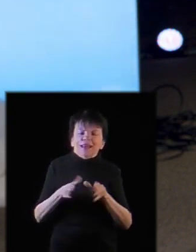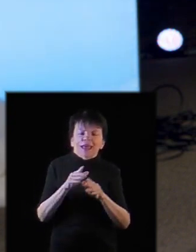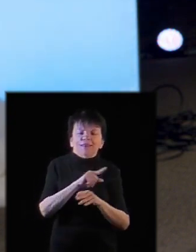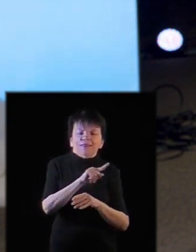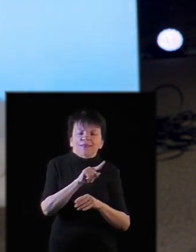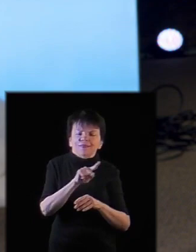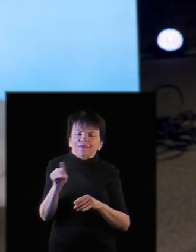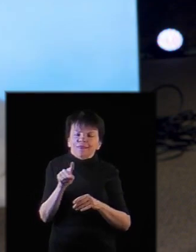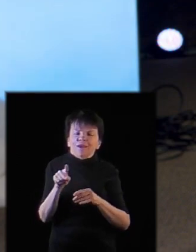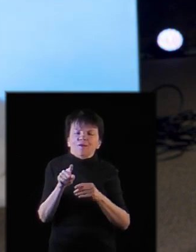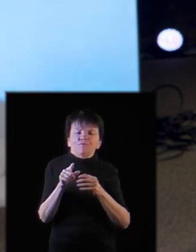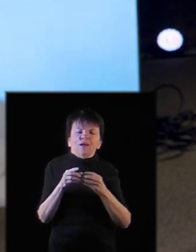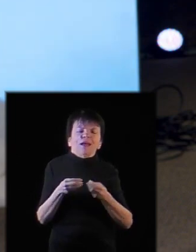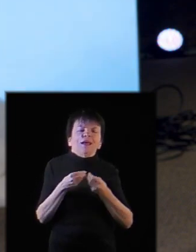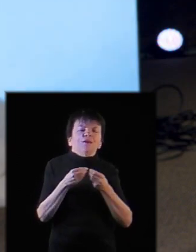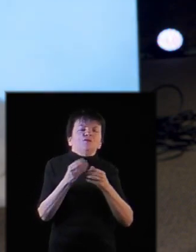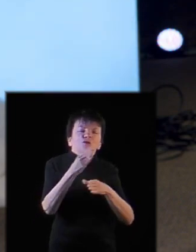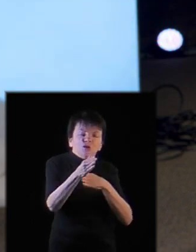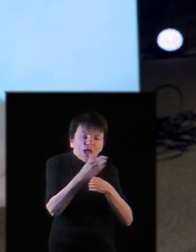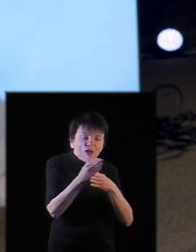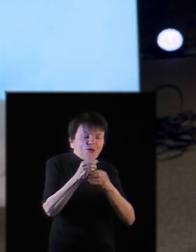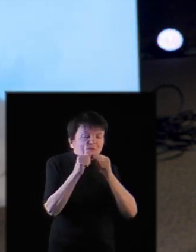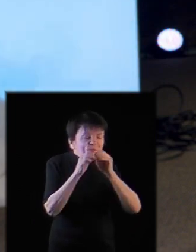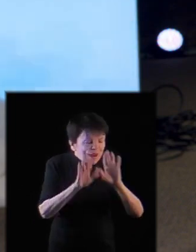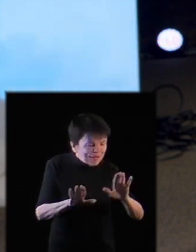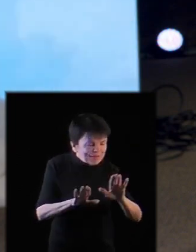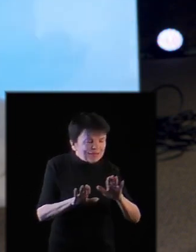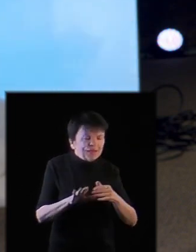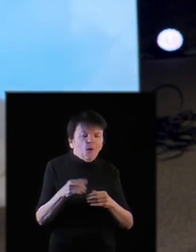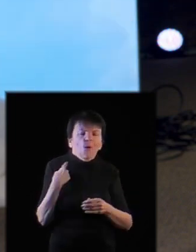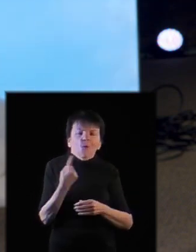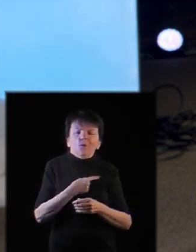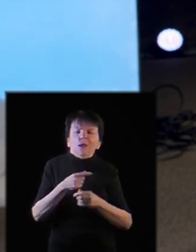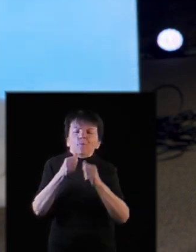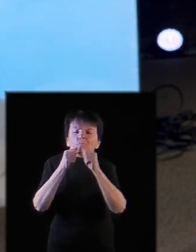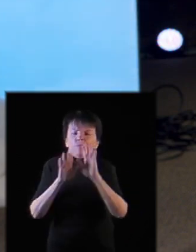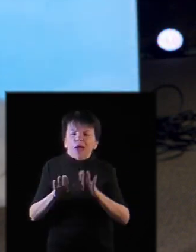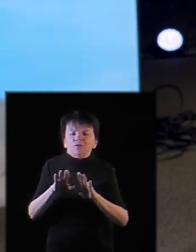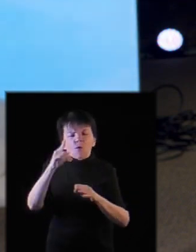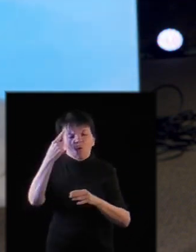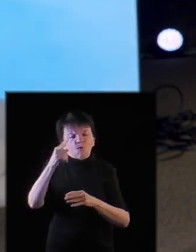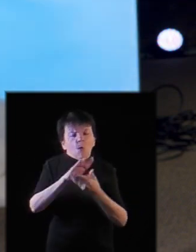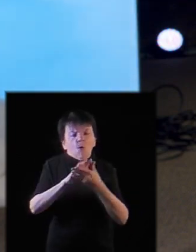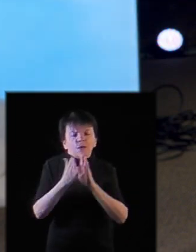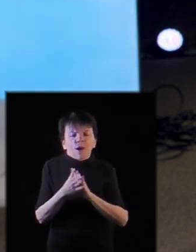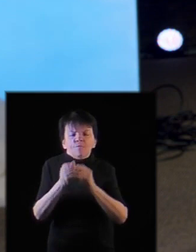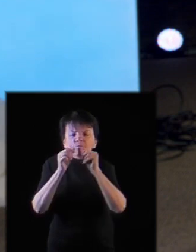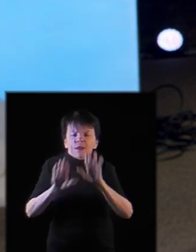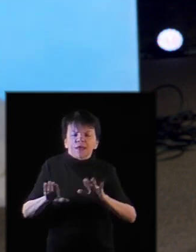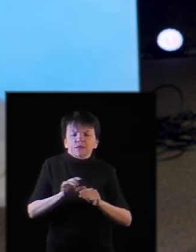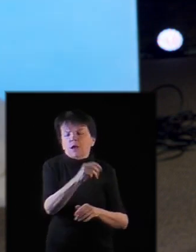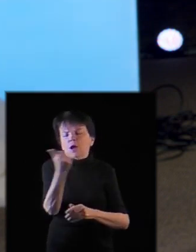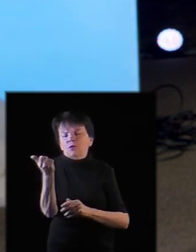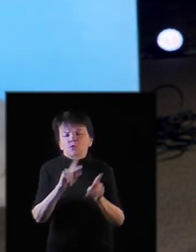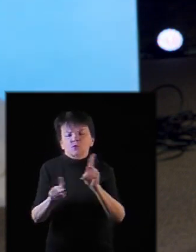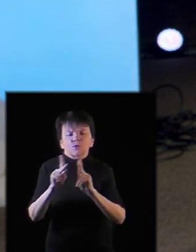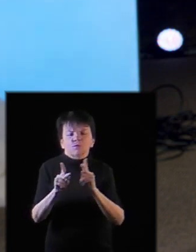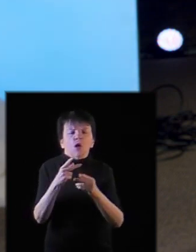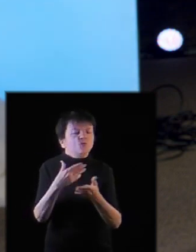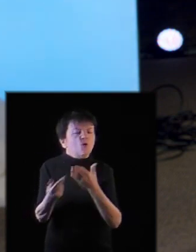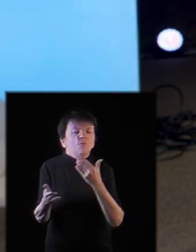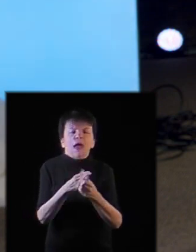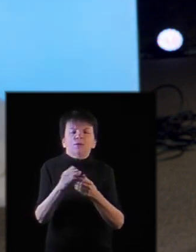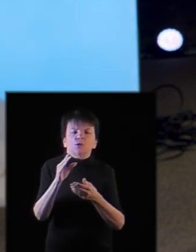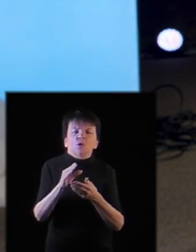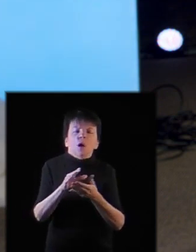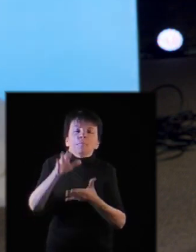Lord, remind us and remind every single one of us that we have been blessed to be a blessing. Whether we have much or little, you call